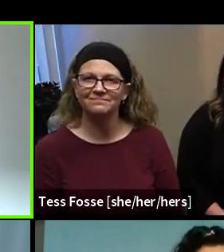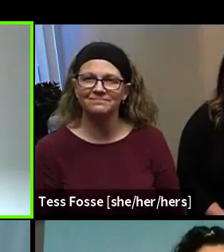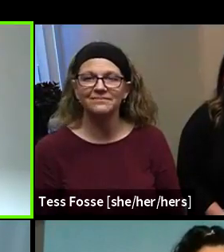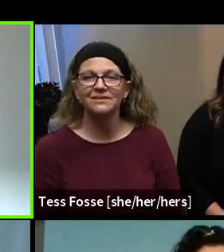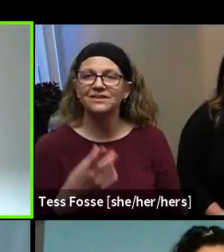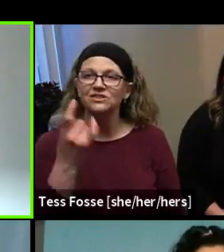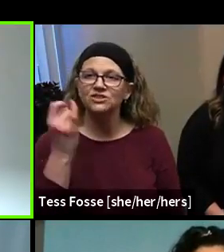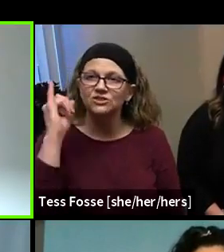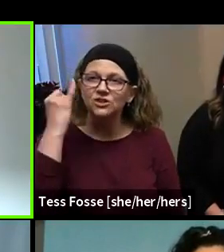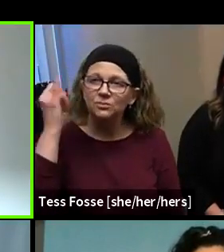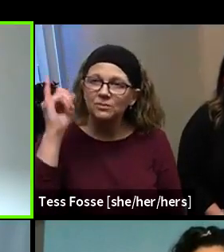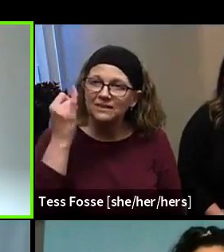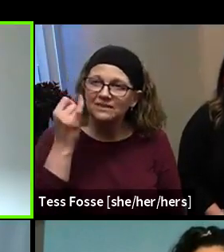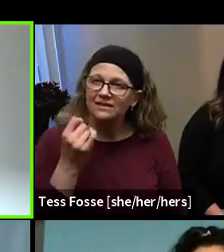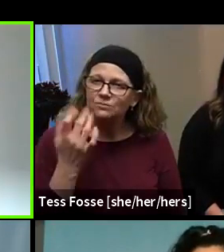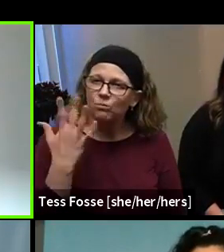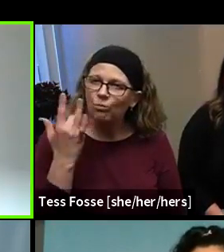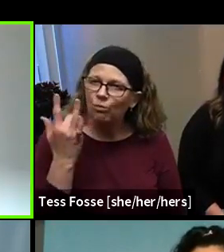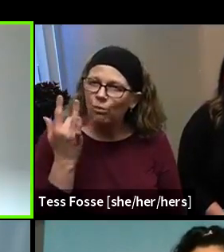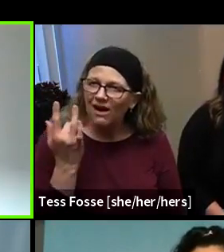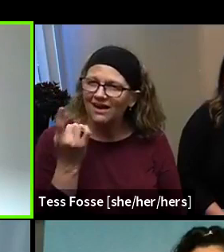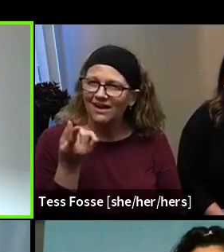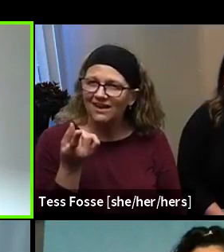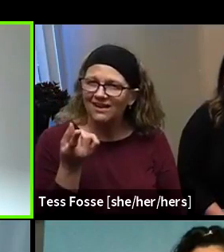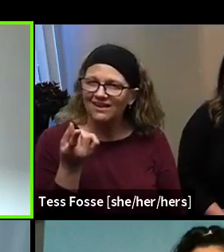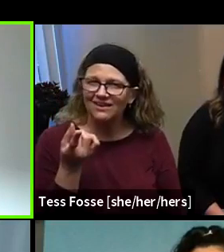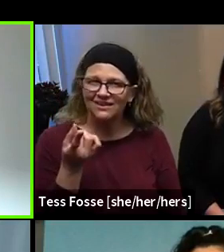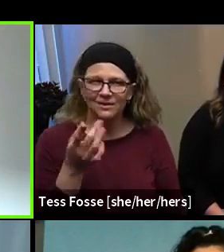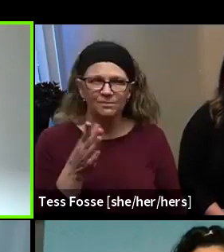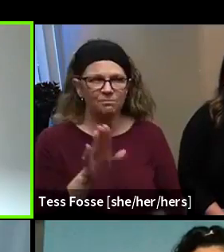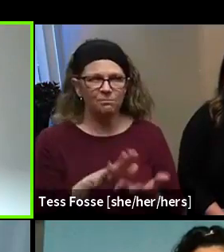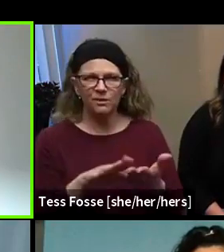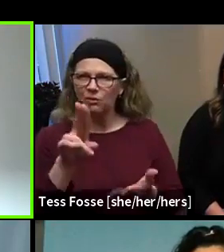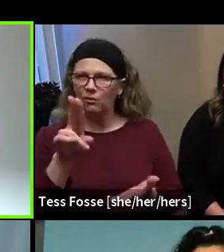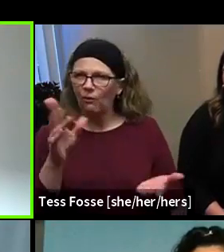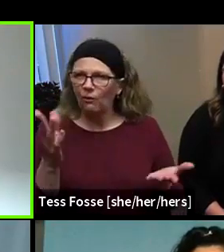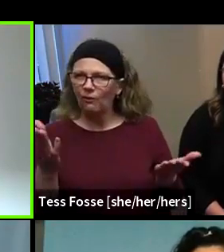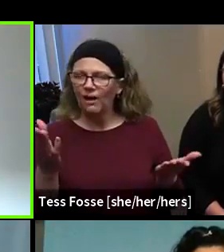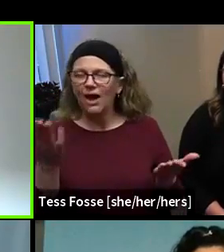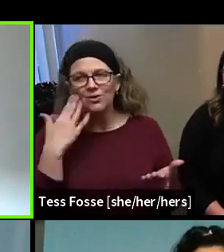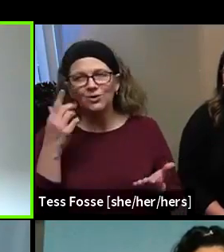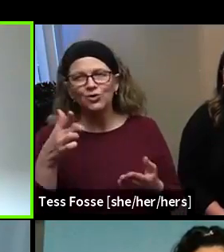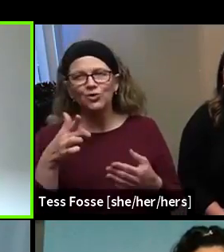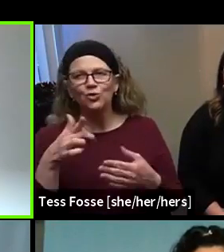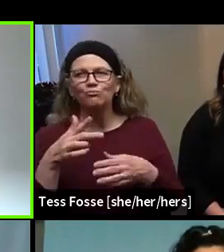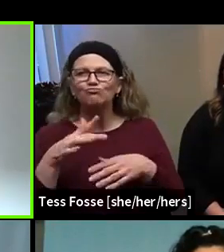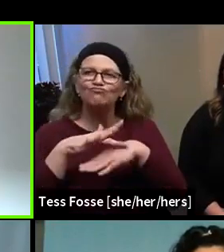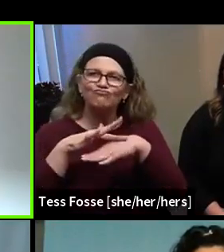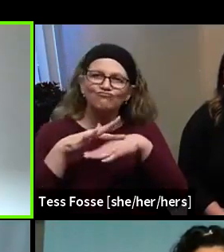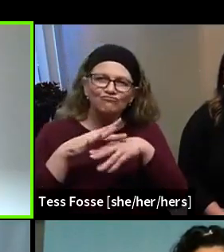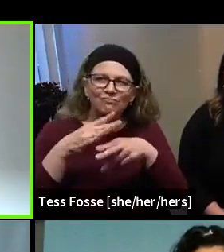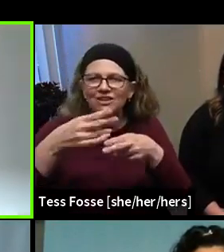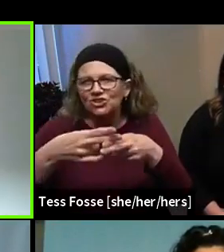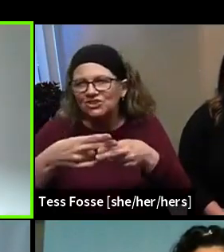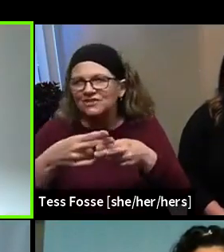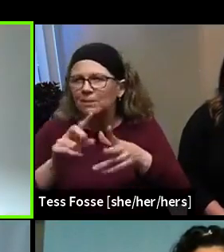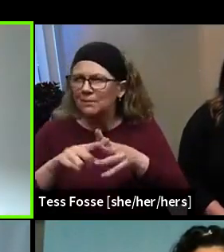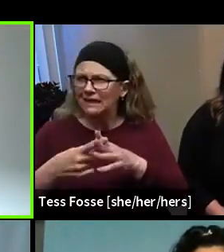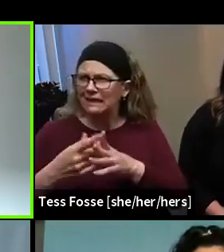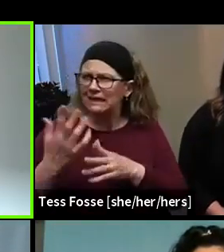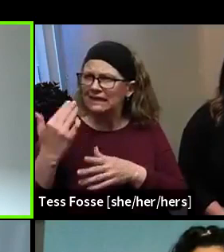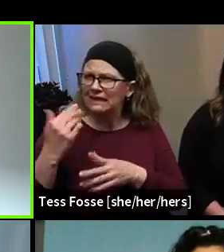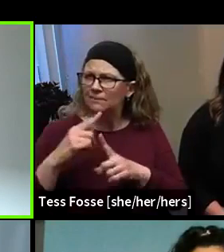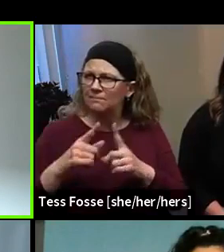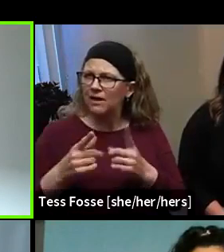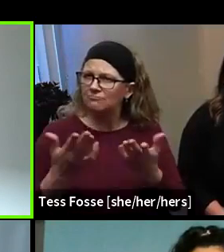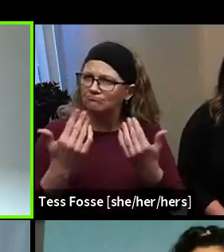Dr. Bentley Sussman, why BU? What made you, I know you touched on it a little bit in the beginning, but